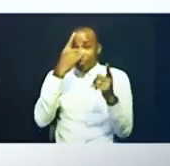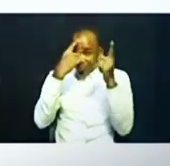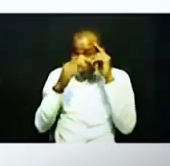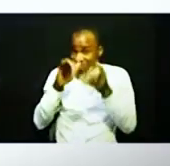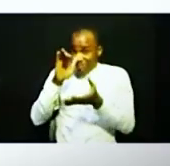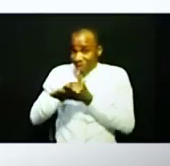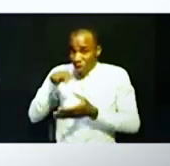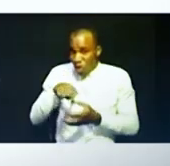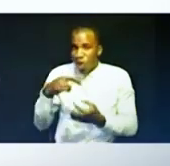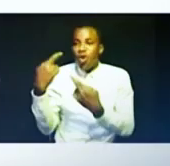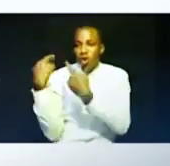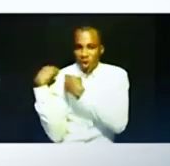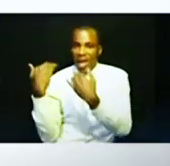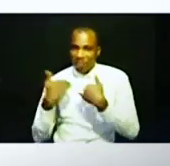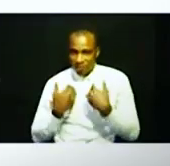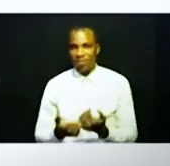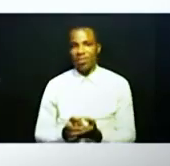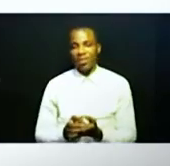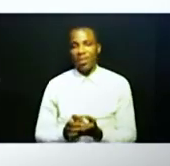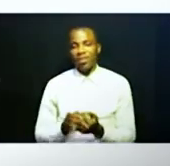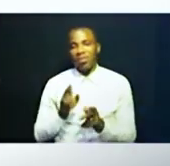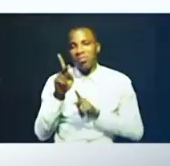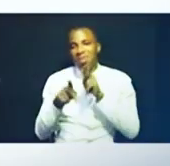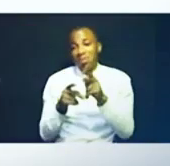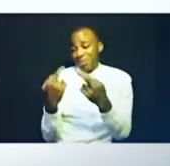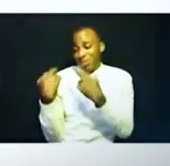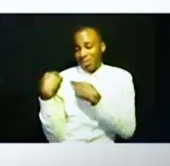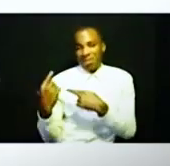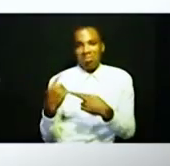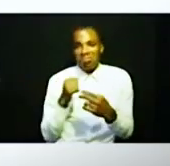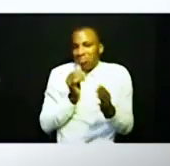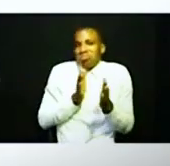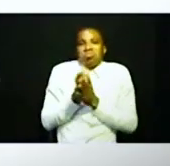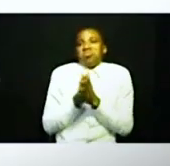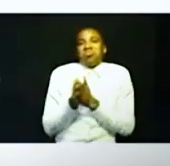attached to it.